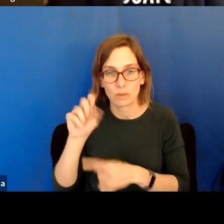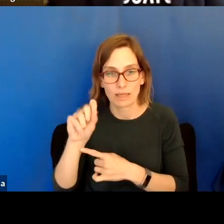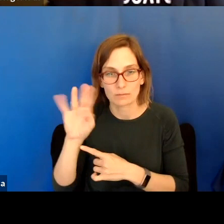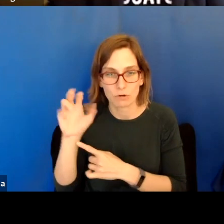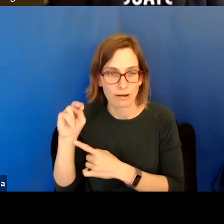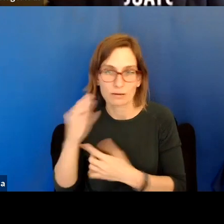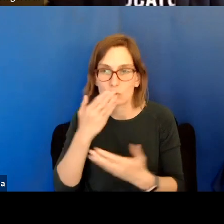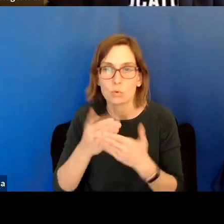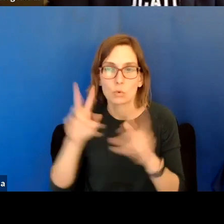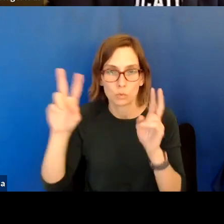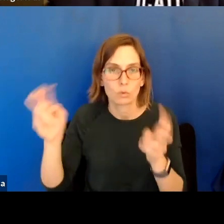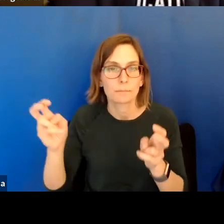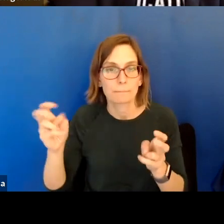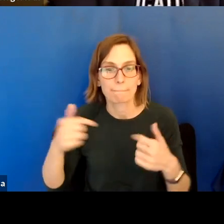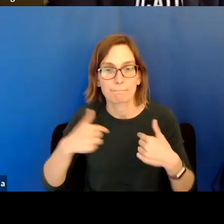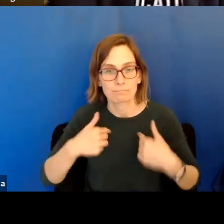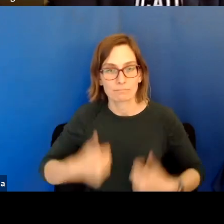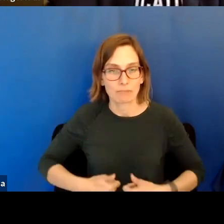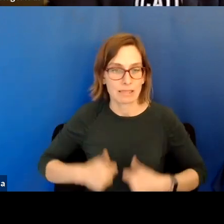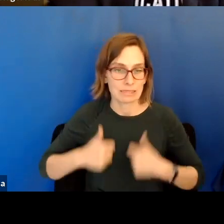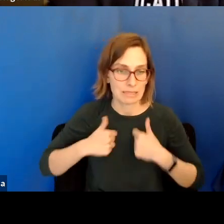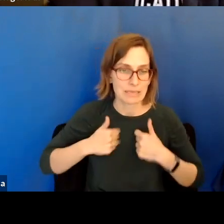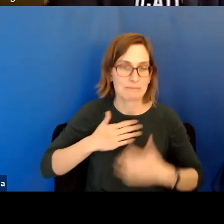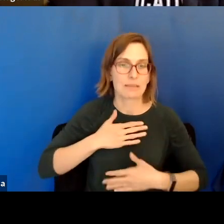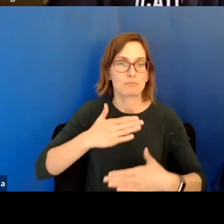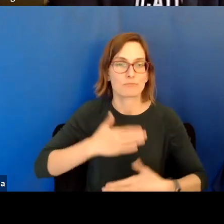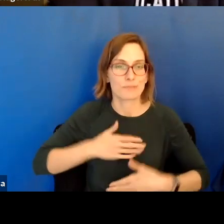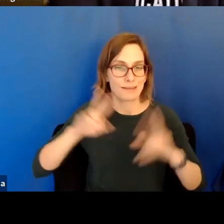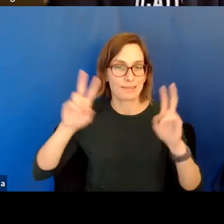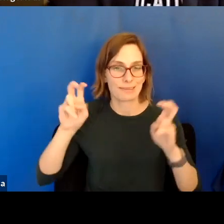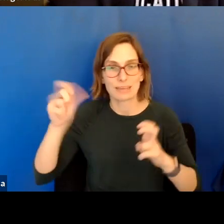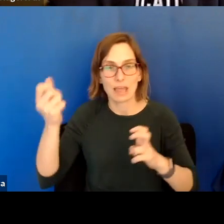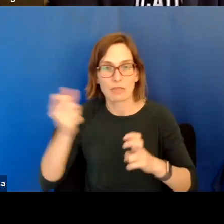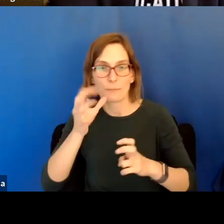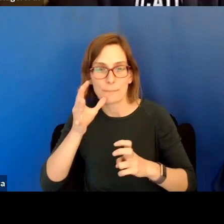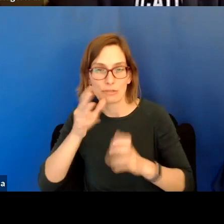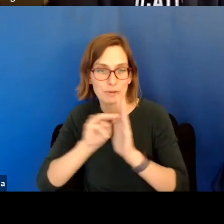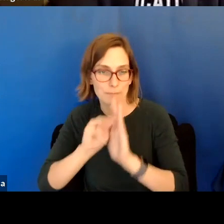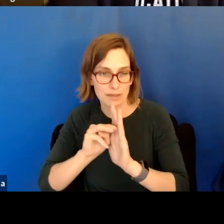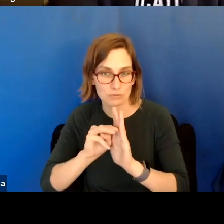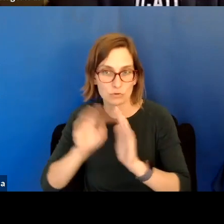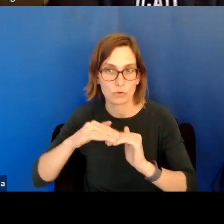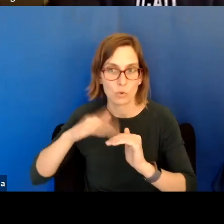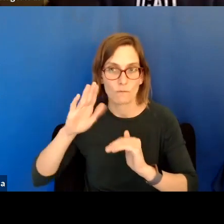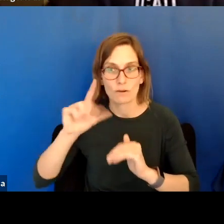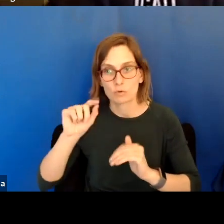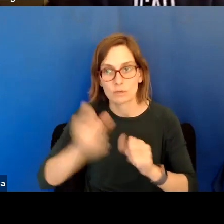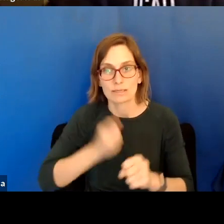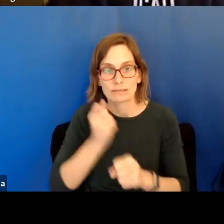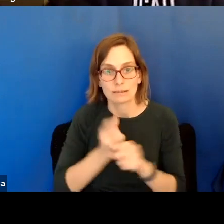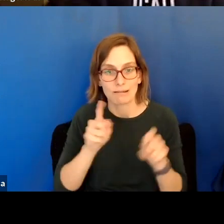good quote. I live and breathe the other mothering model. For over 20 years, as an